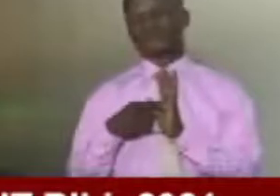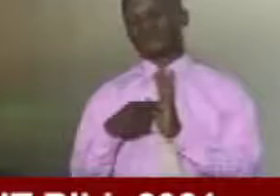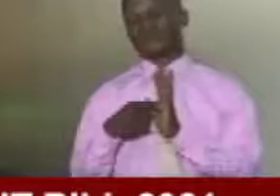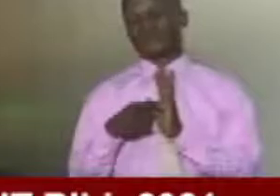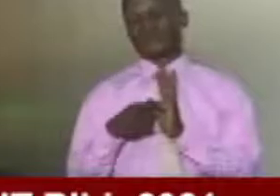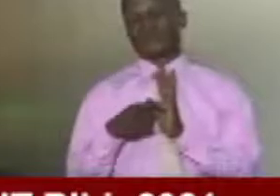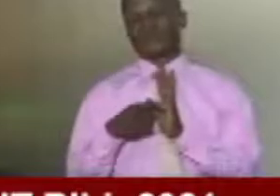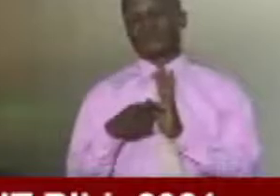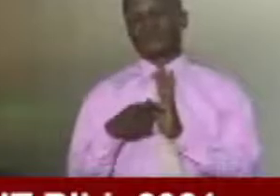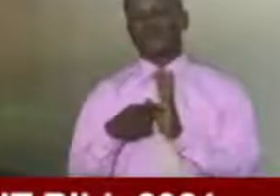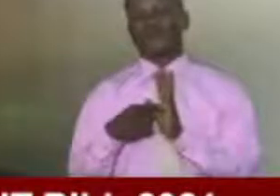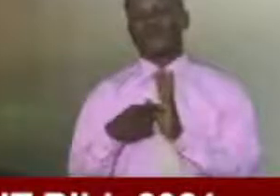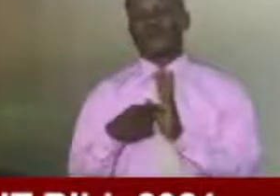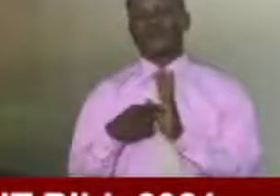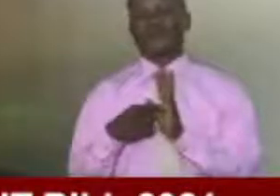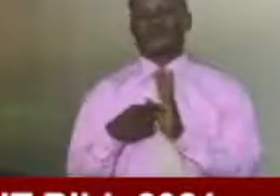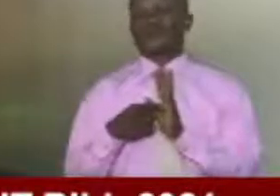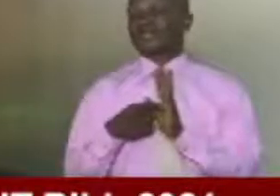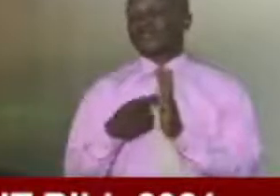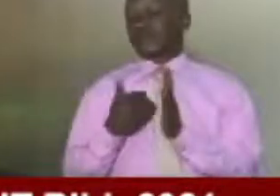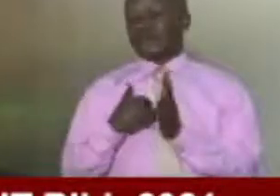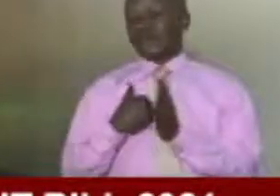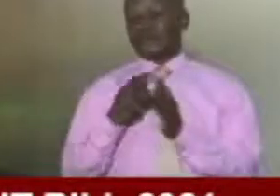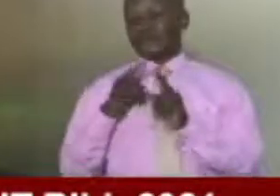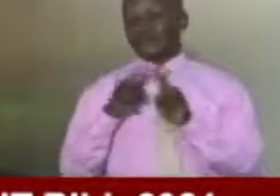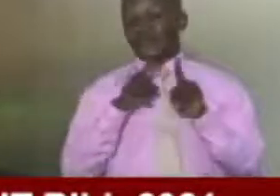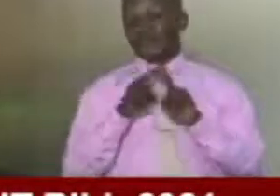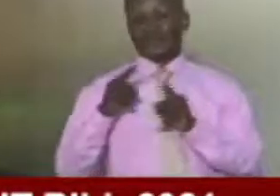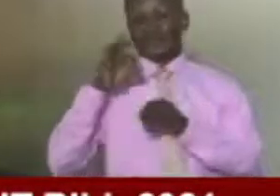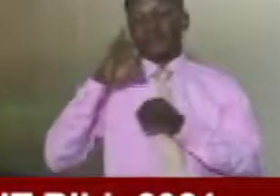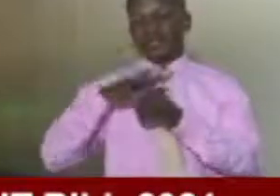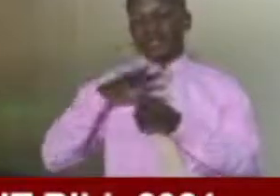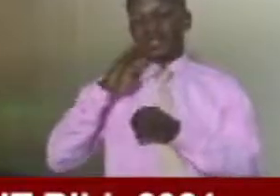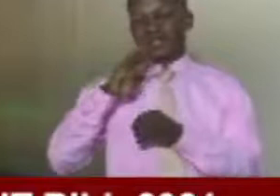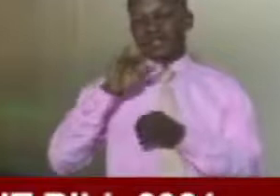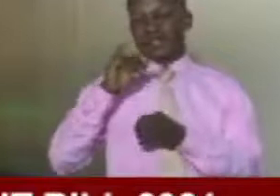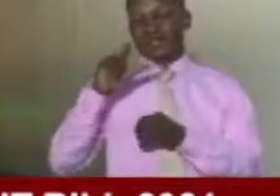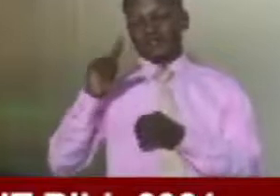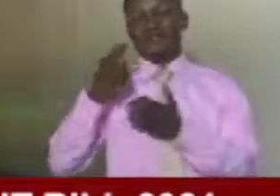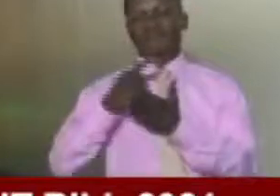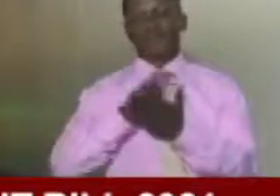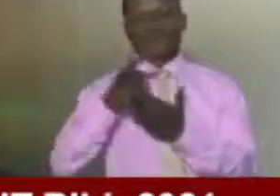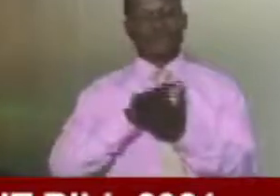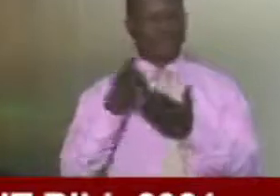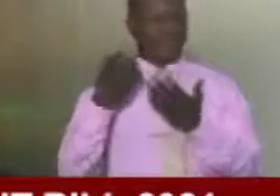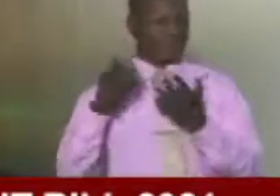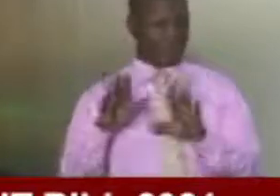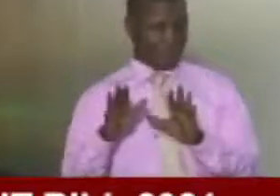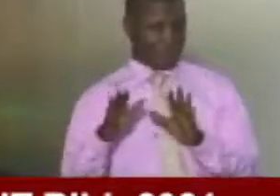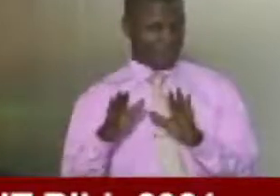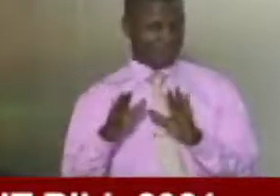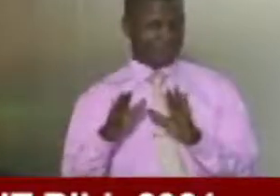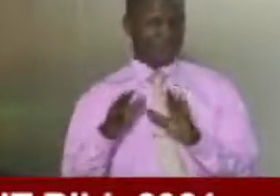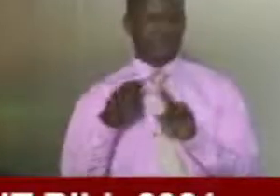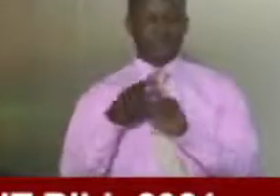law. In this particular case, such an important bill was discussed, passed, without